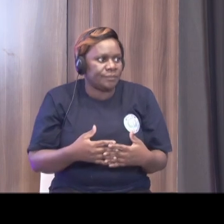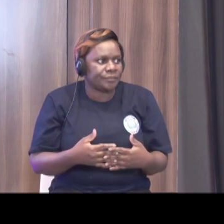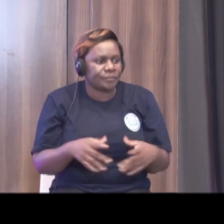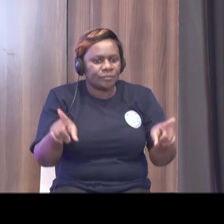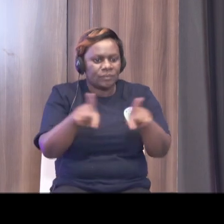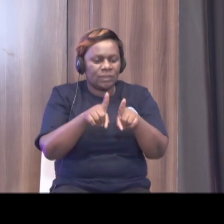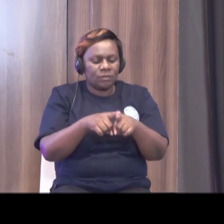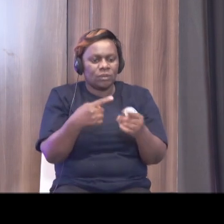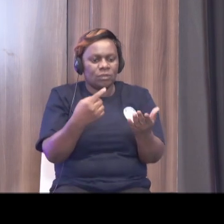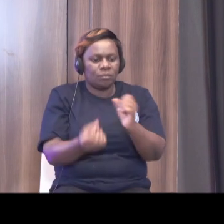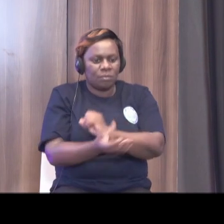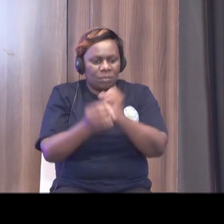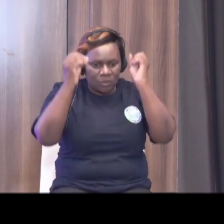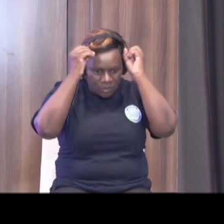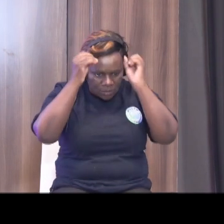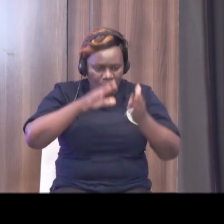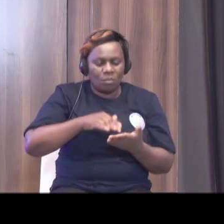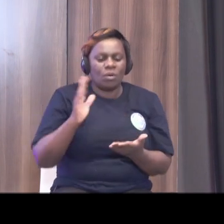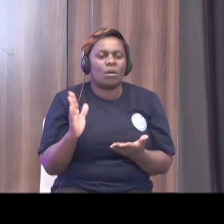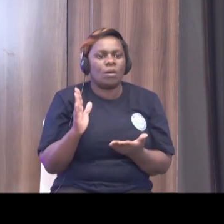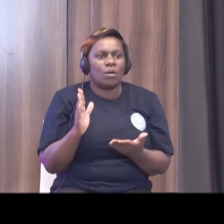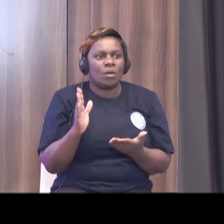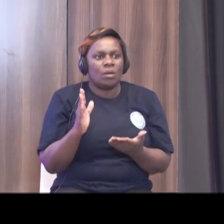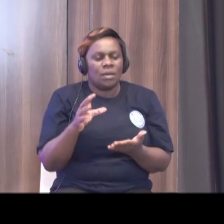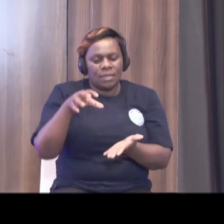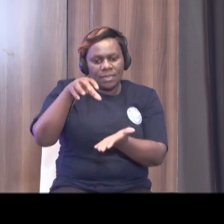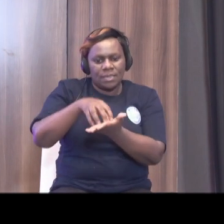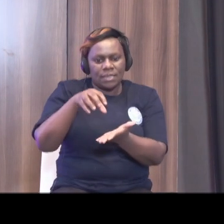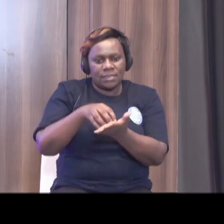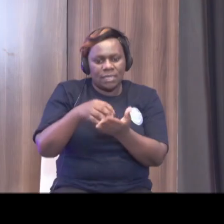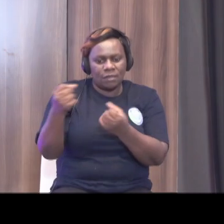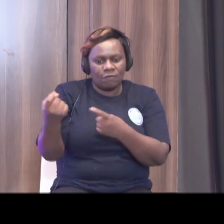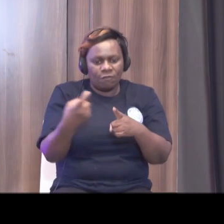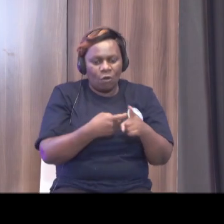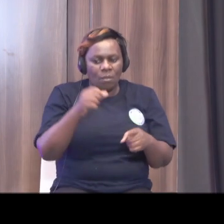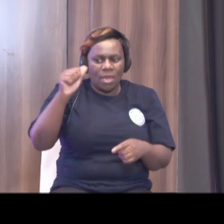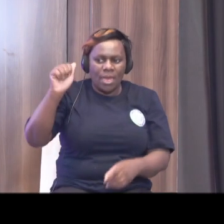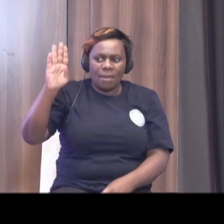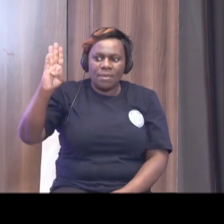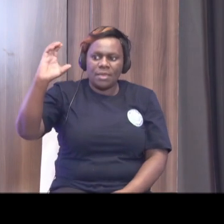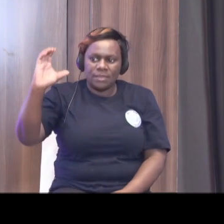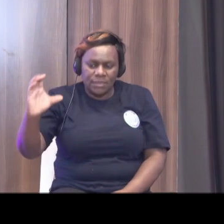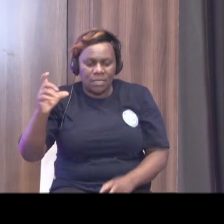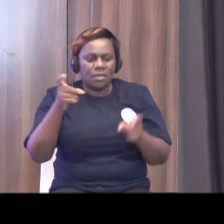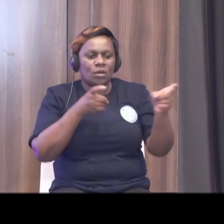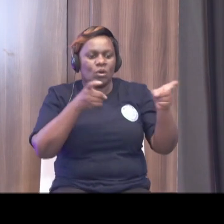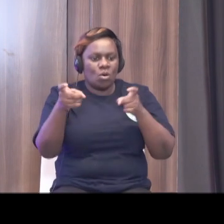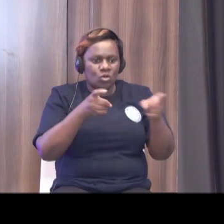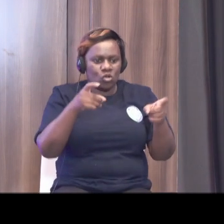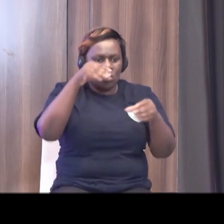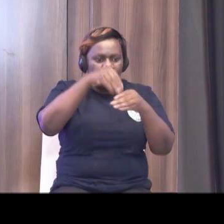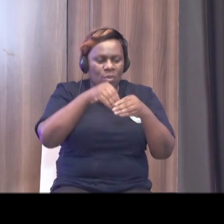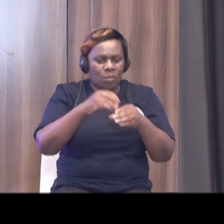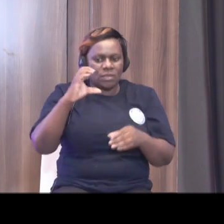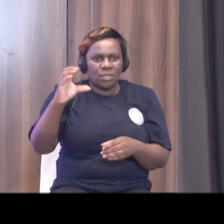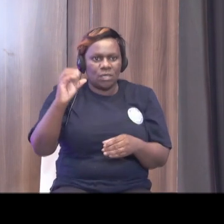And just to describe the study a bit more, the cases came straight from that ABCs. The controls were enrolled in